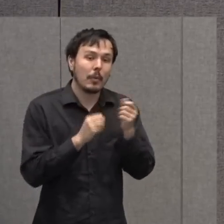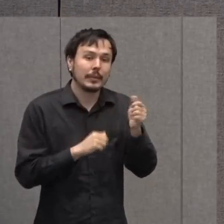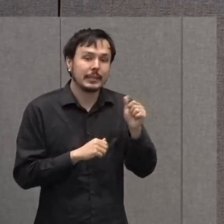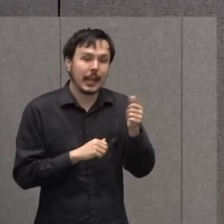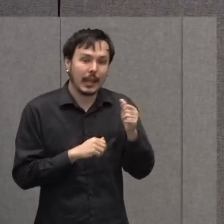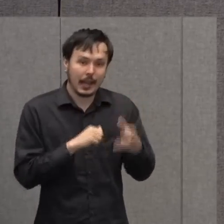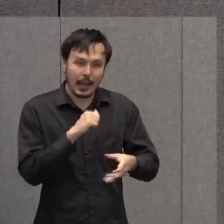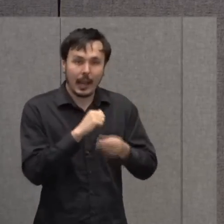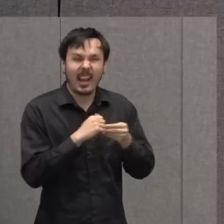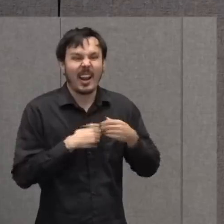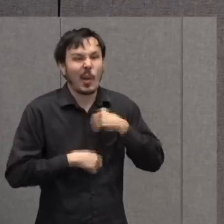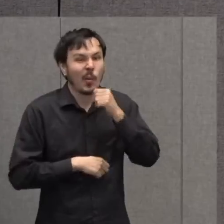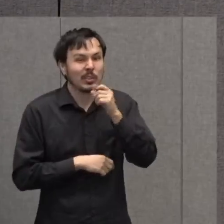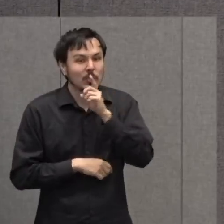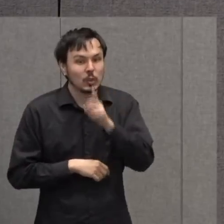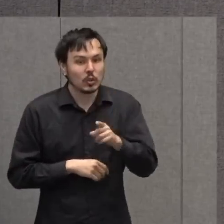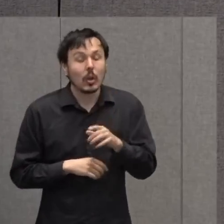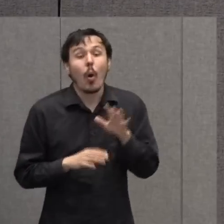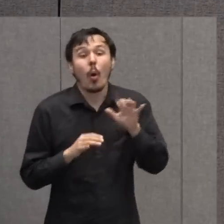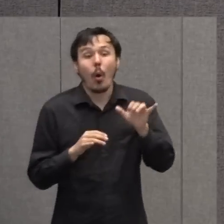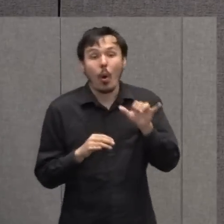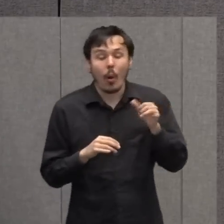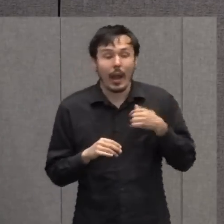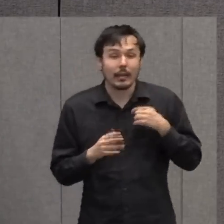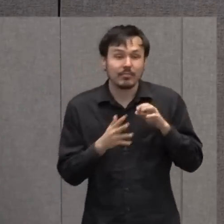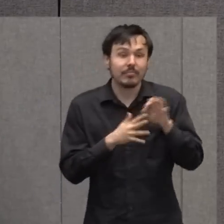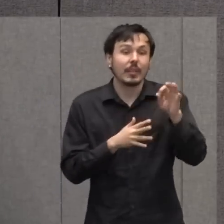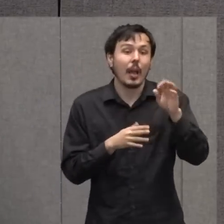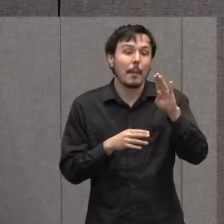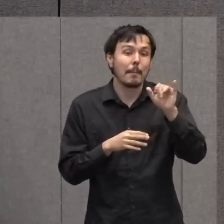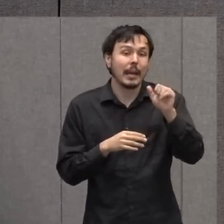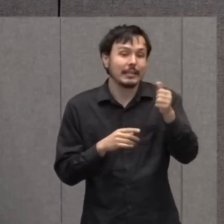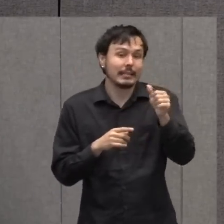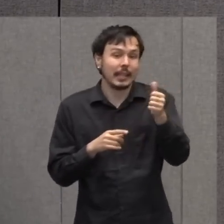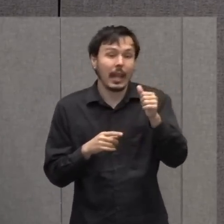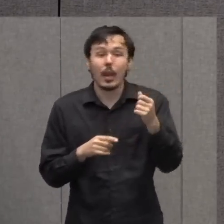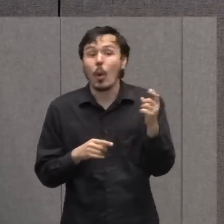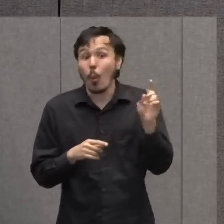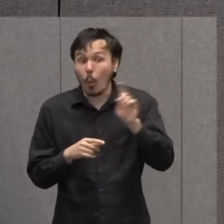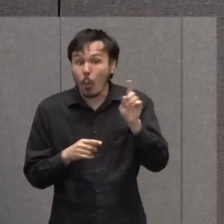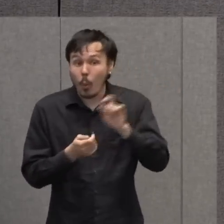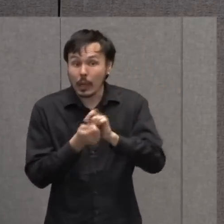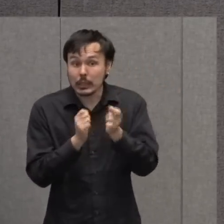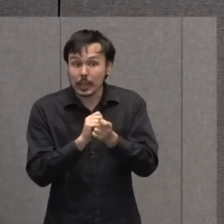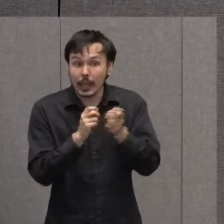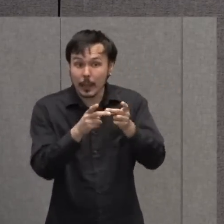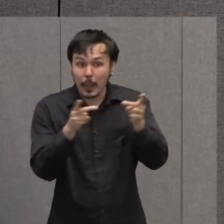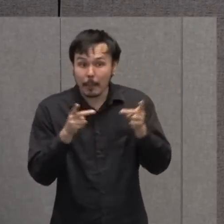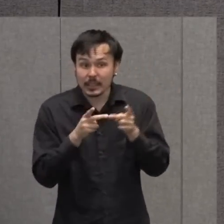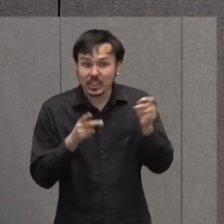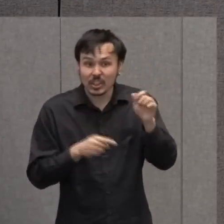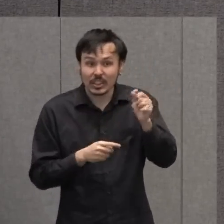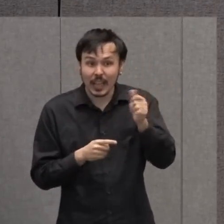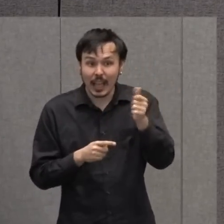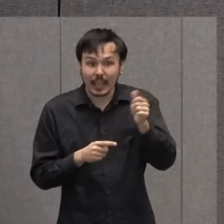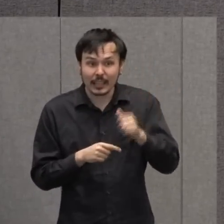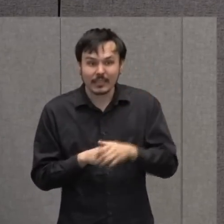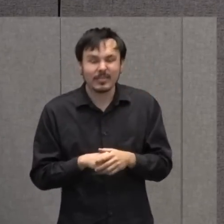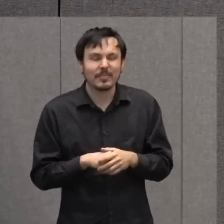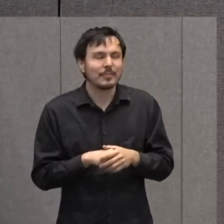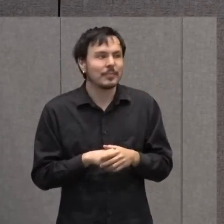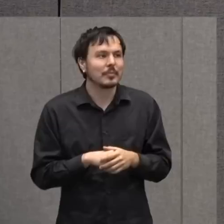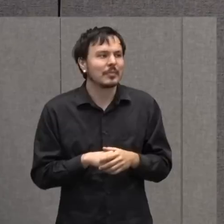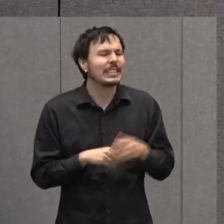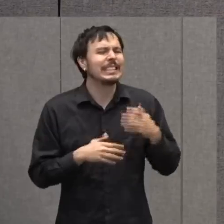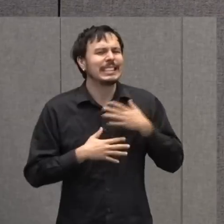wasn't sure. So we're only, since I said by 10, we're only changing the 10's place. Can't see the red, so,